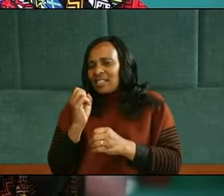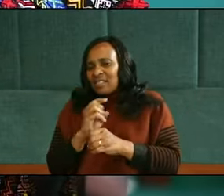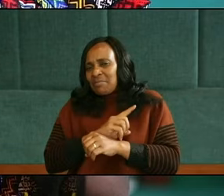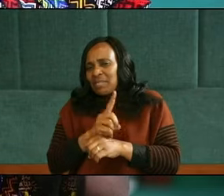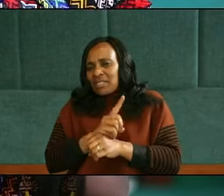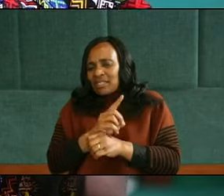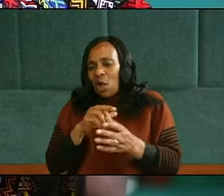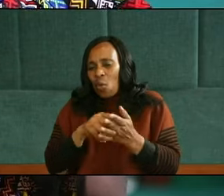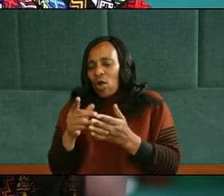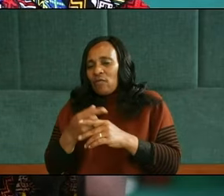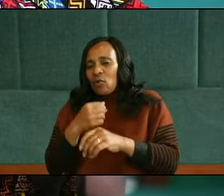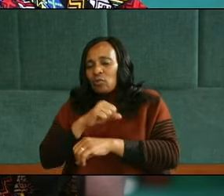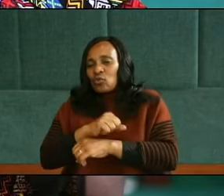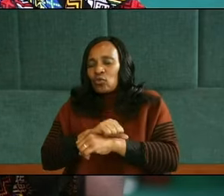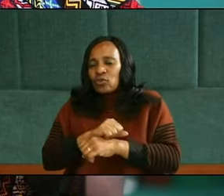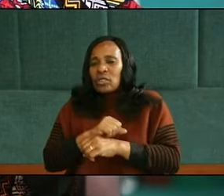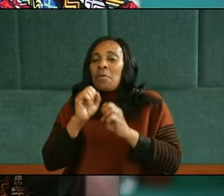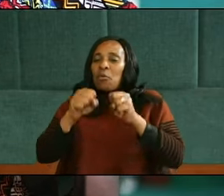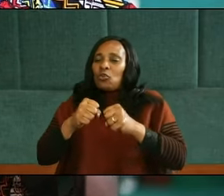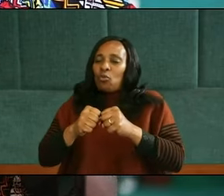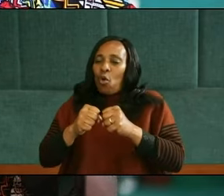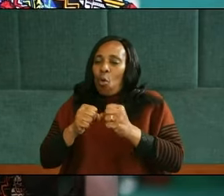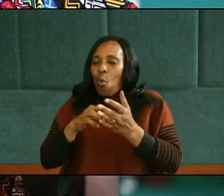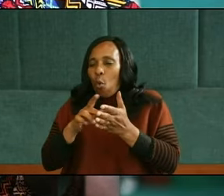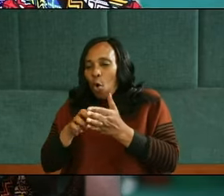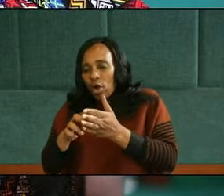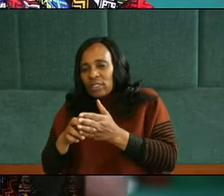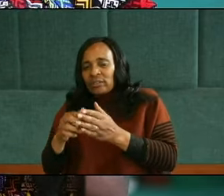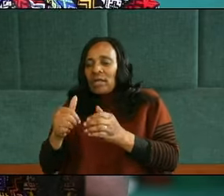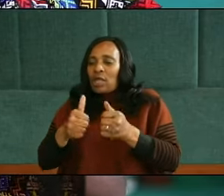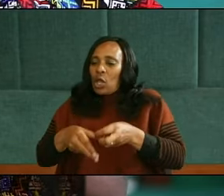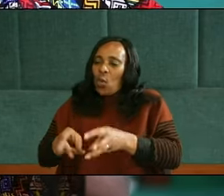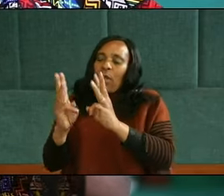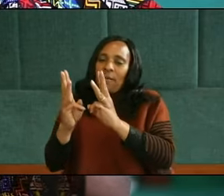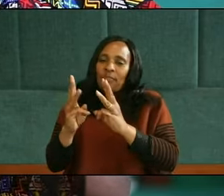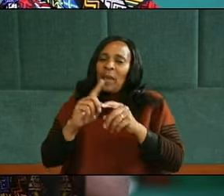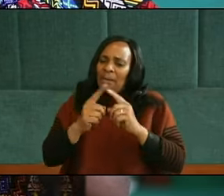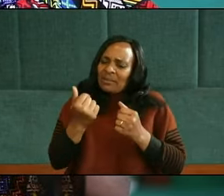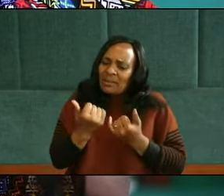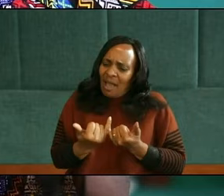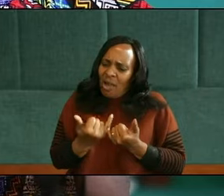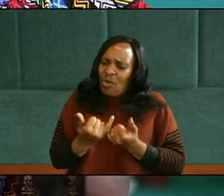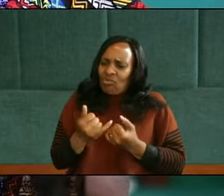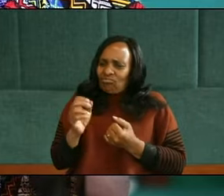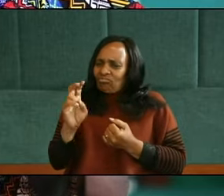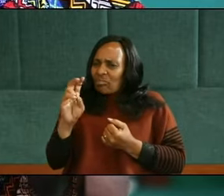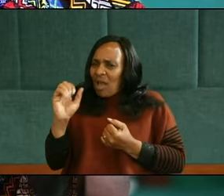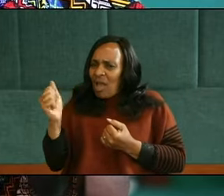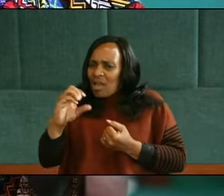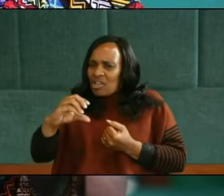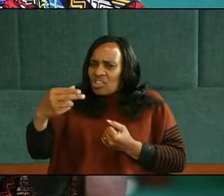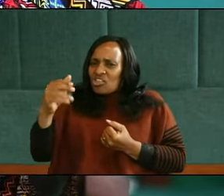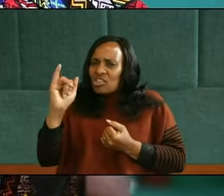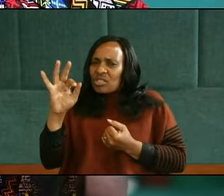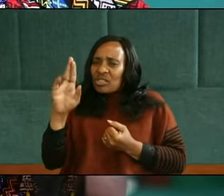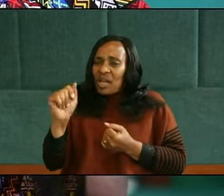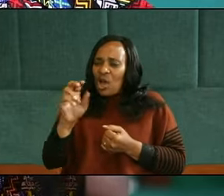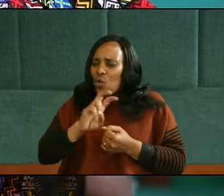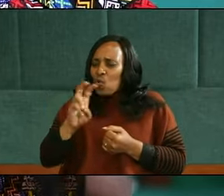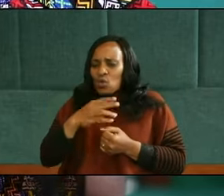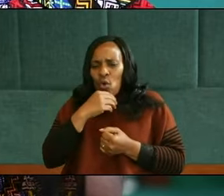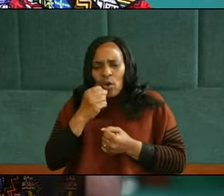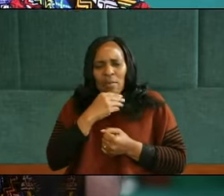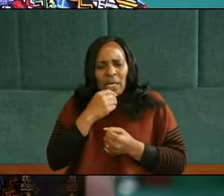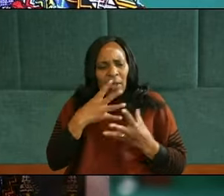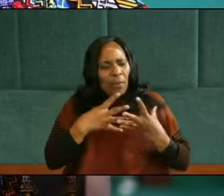the school, and she could walk the rest of the way. But when Achia looked for the old man, she couldn't see him anywhere.